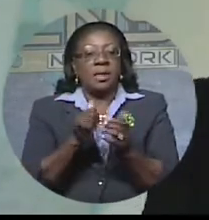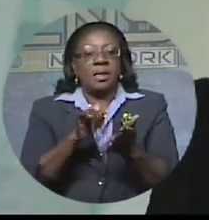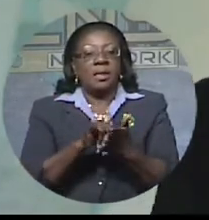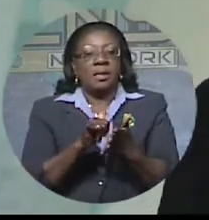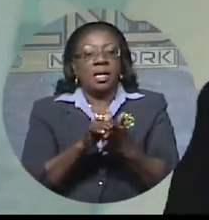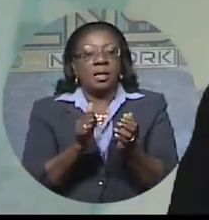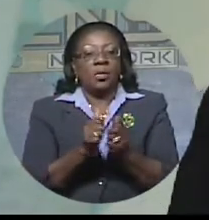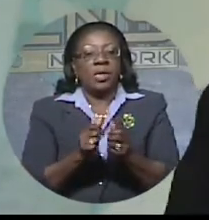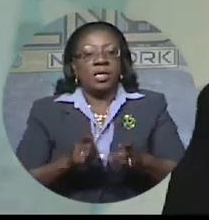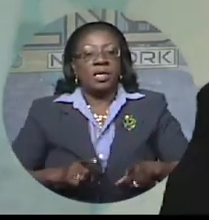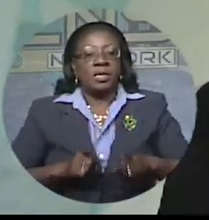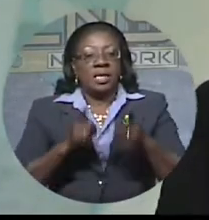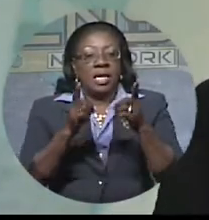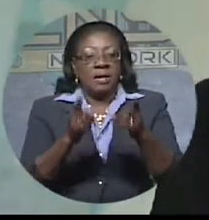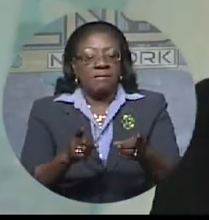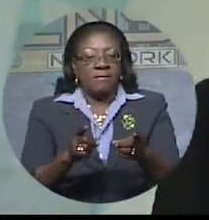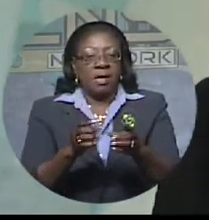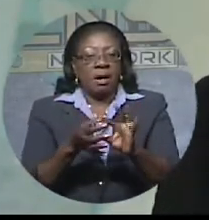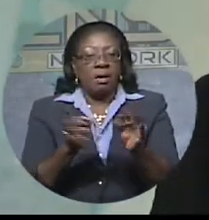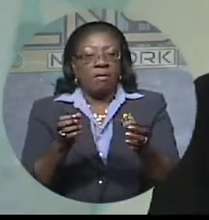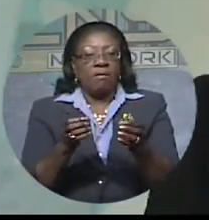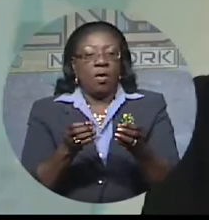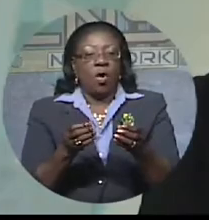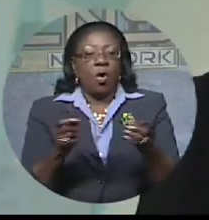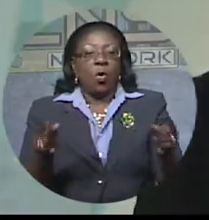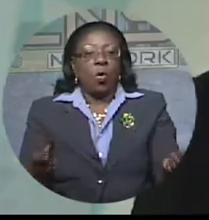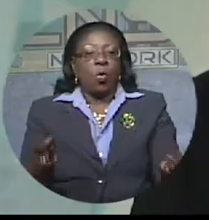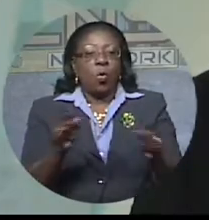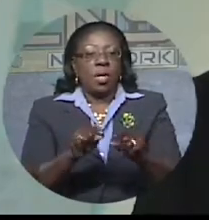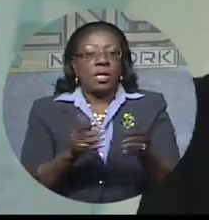that with the delivery of quality service.